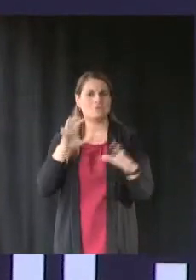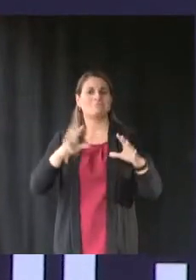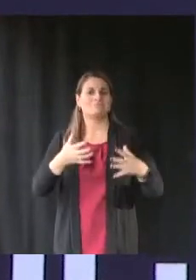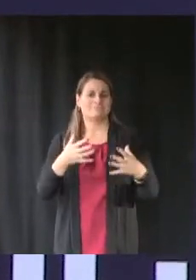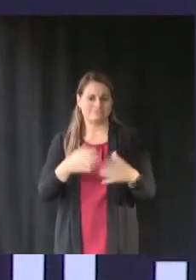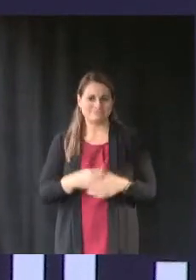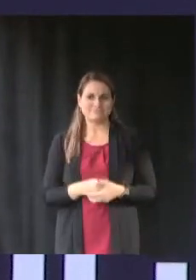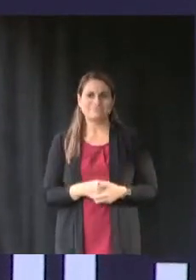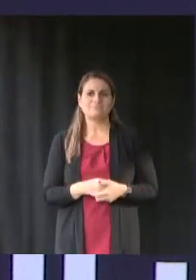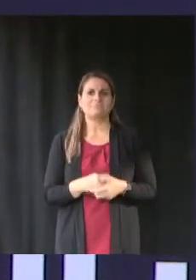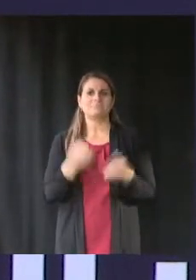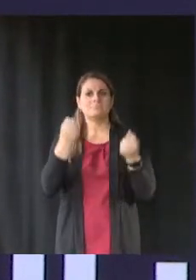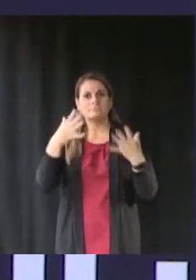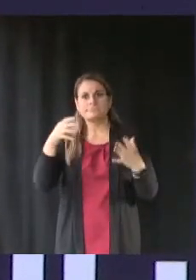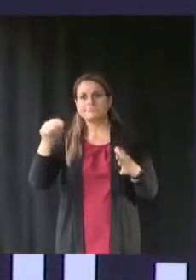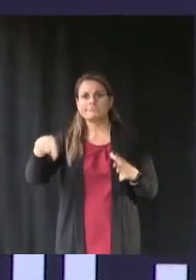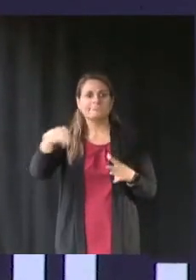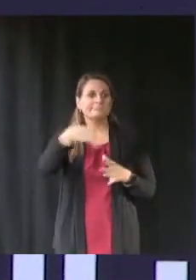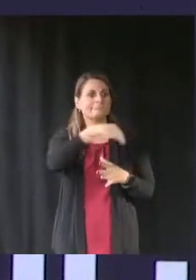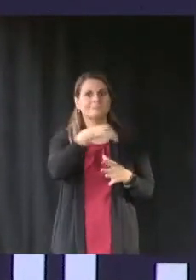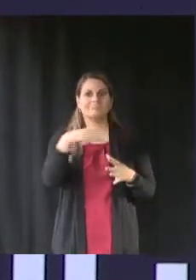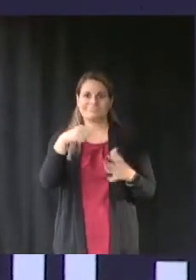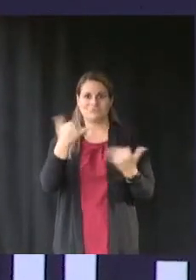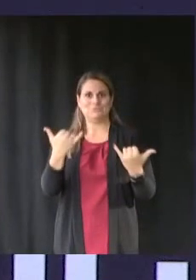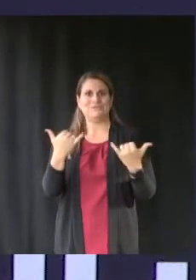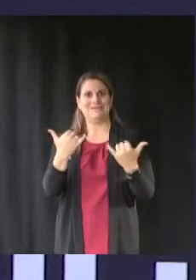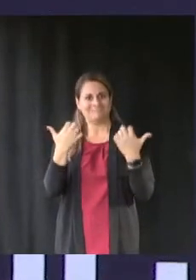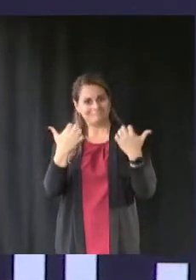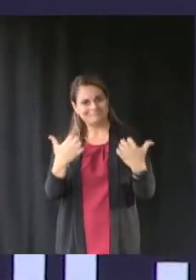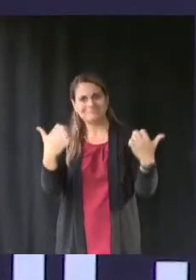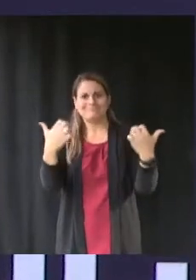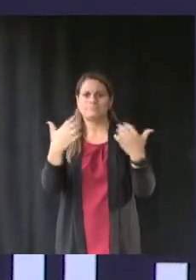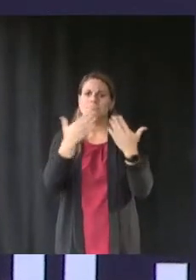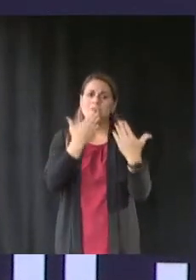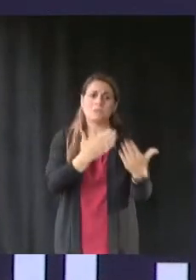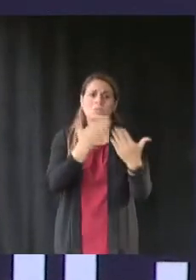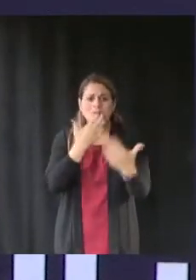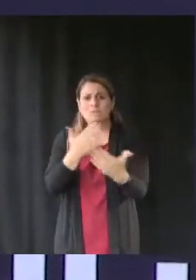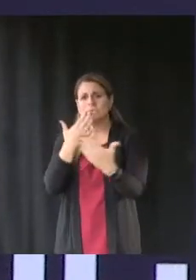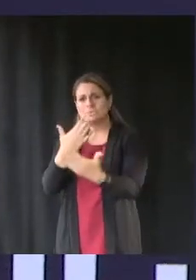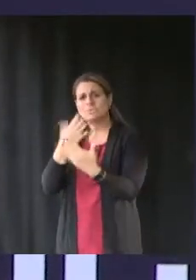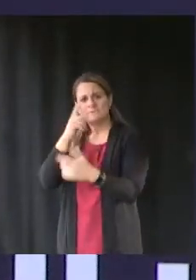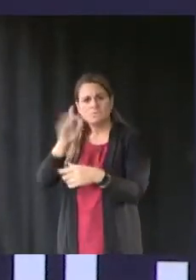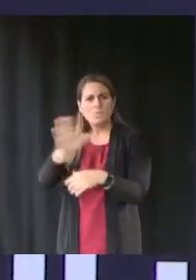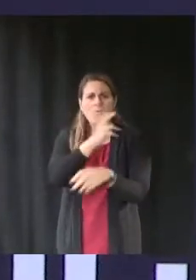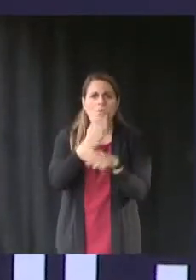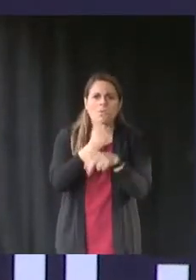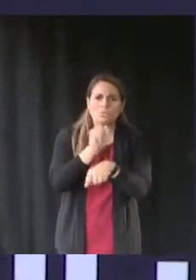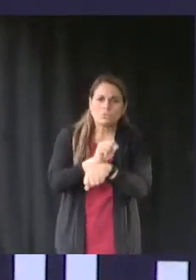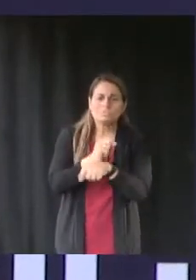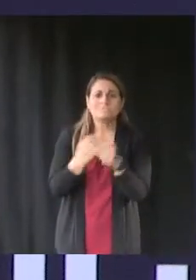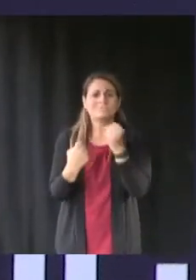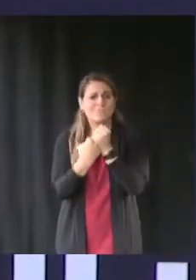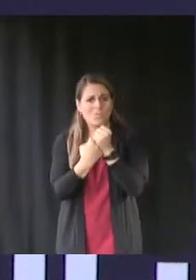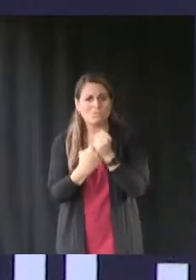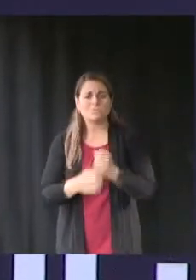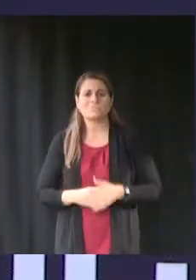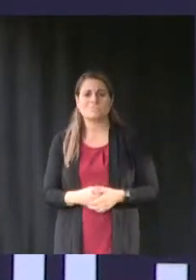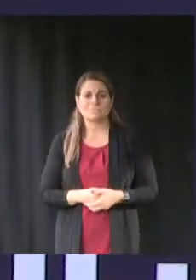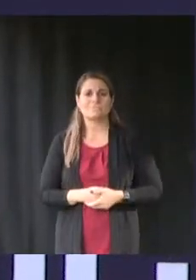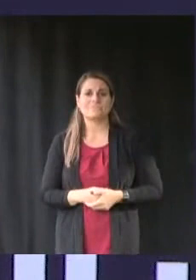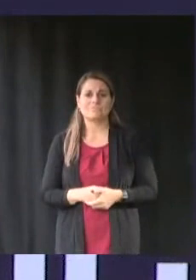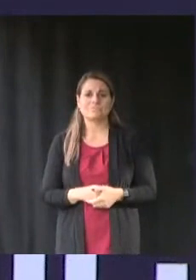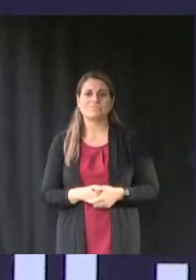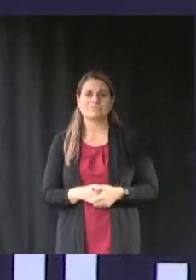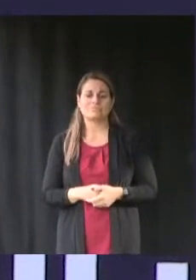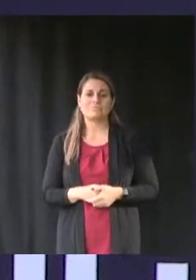served on that. But I'm very grateful to them, obviously, over the years for their tremendous support as well, for what they've contributed along the